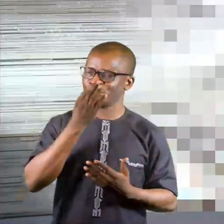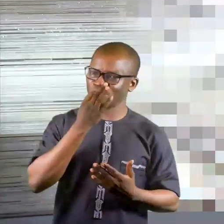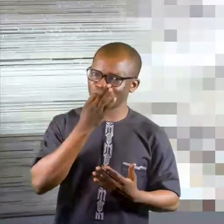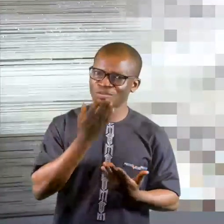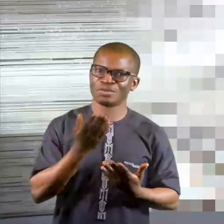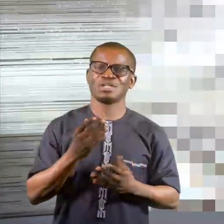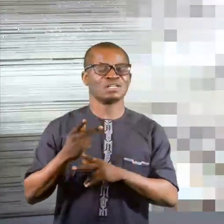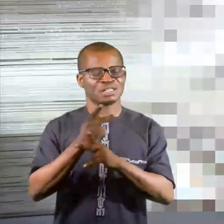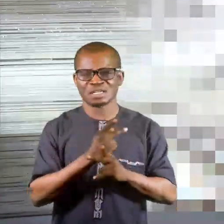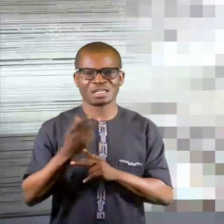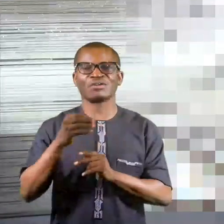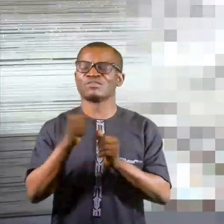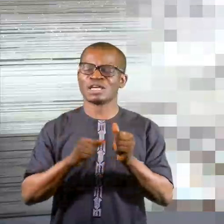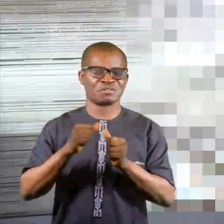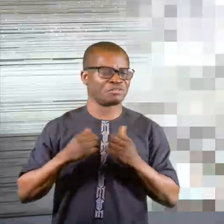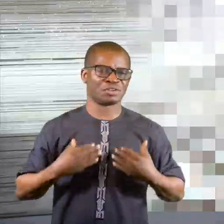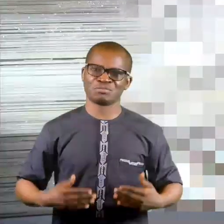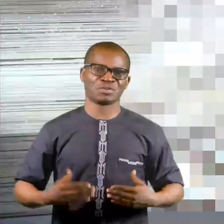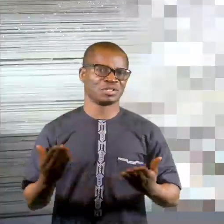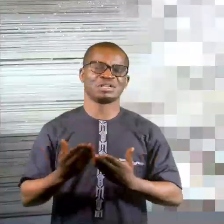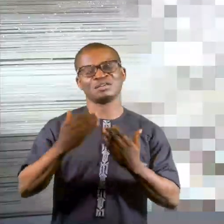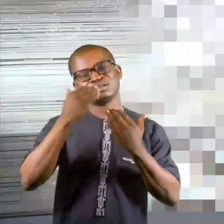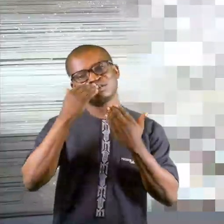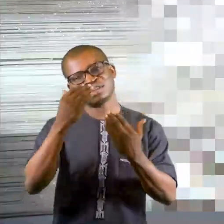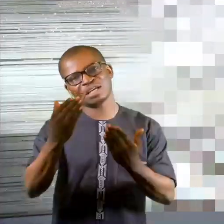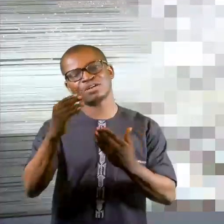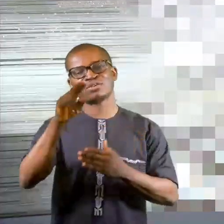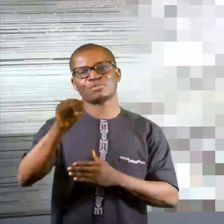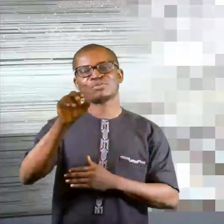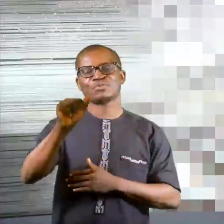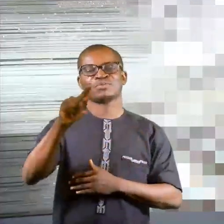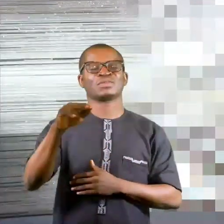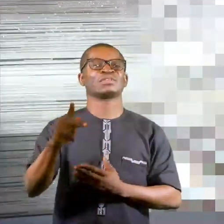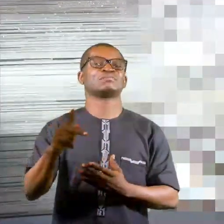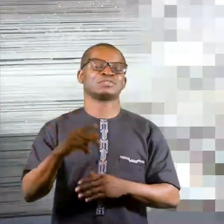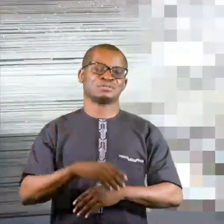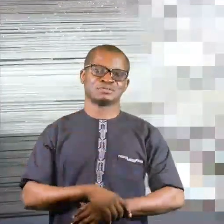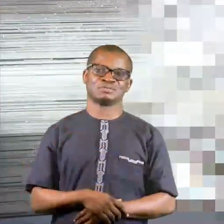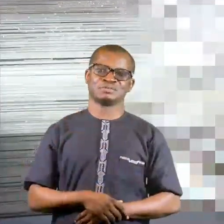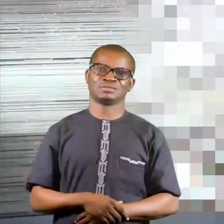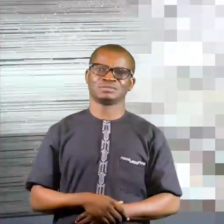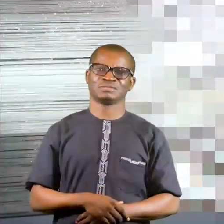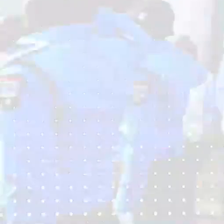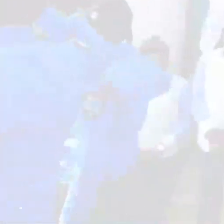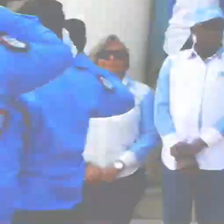things, food. They take care of everybody here. I want to say thank you to NAPTIP very